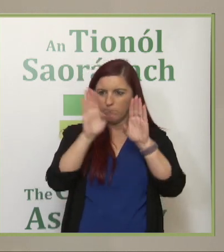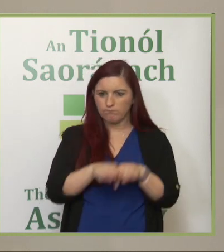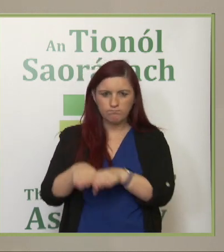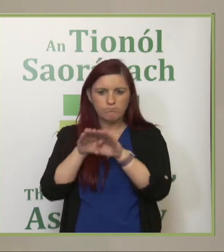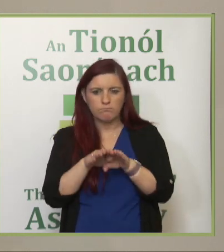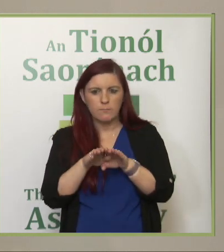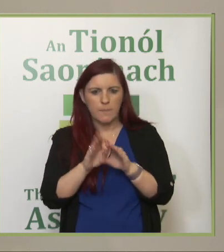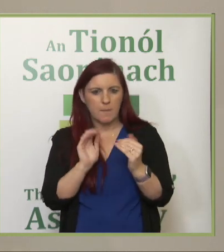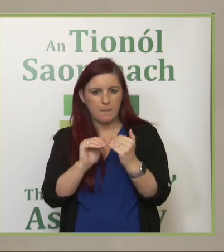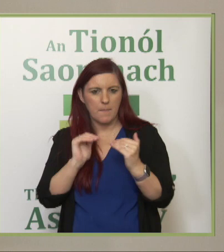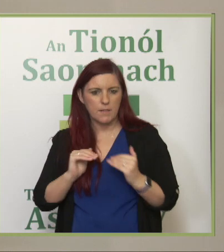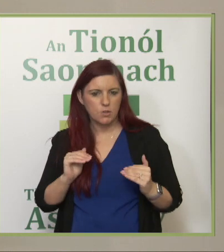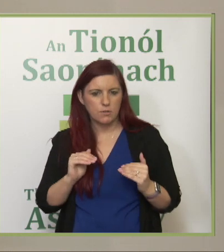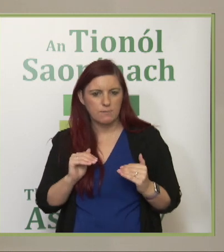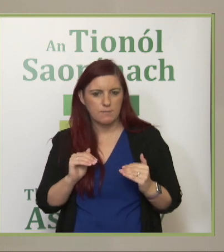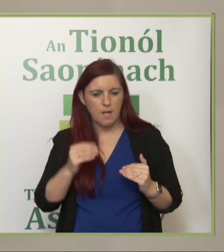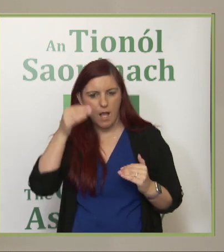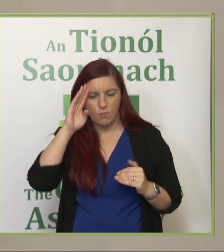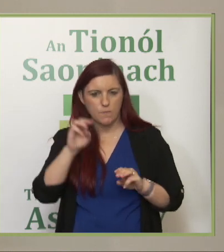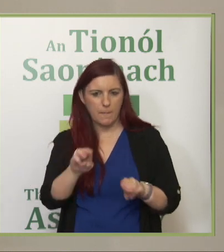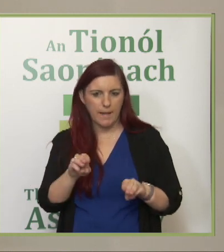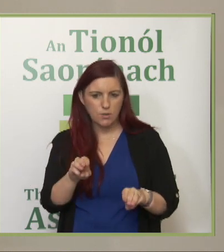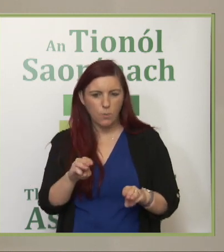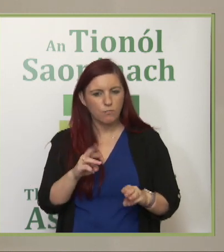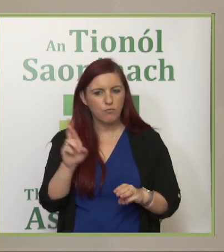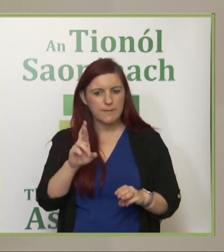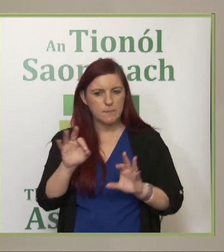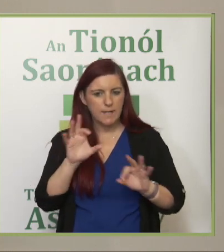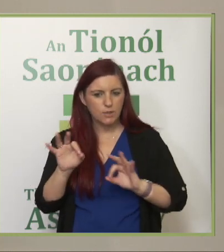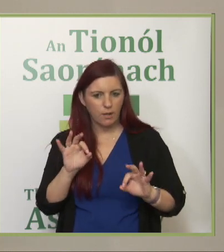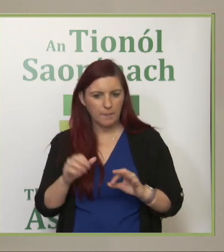the demographic characteristics of the Irish population.